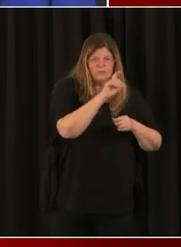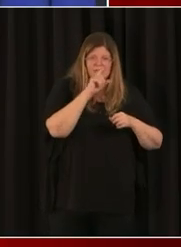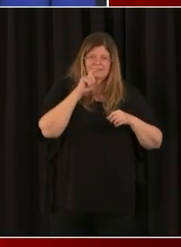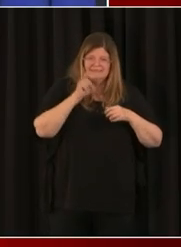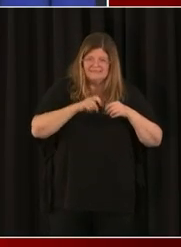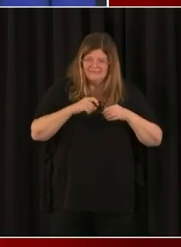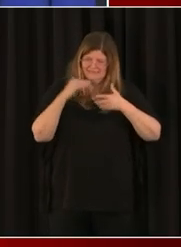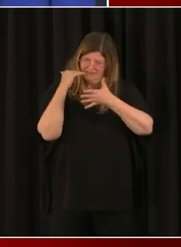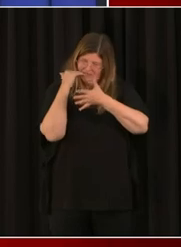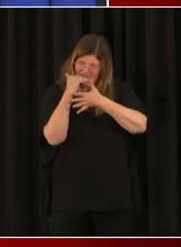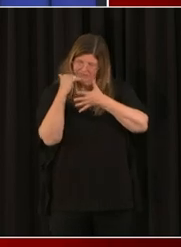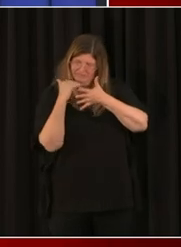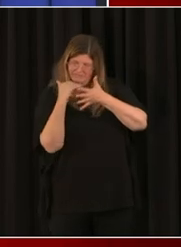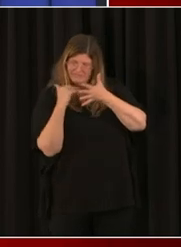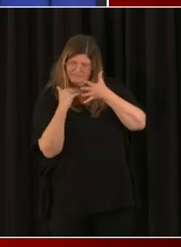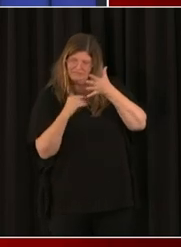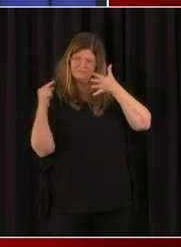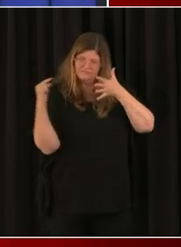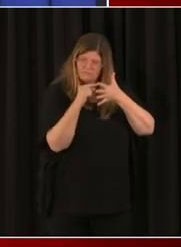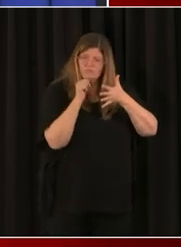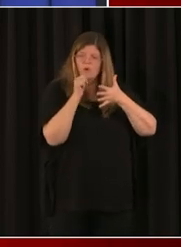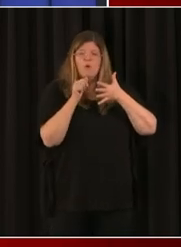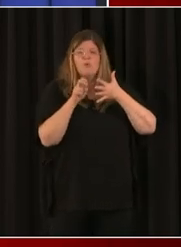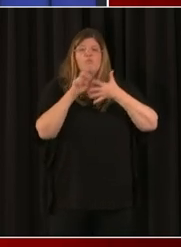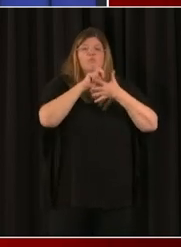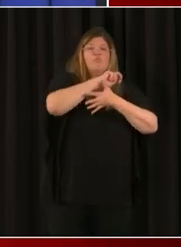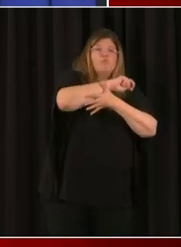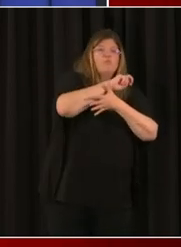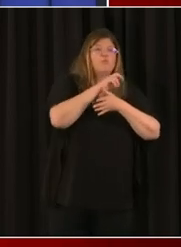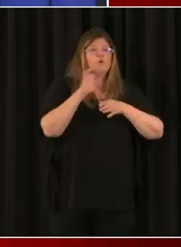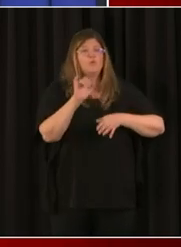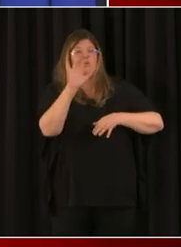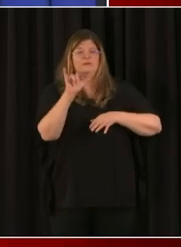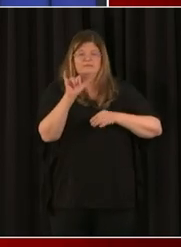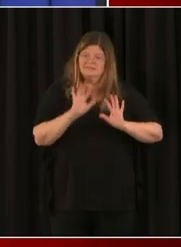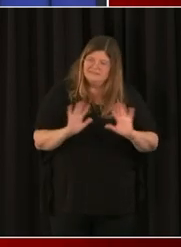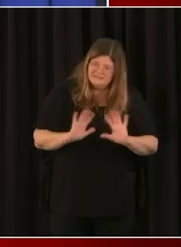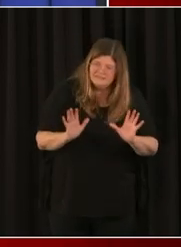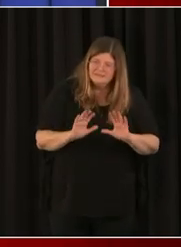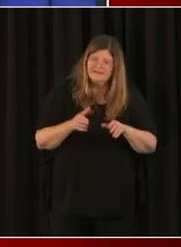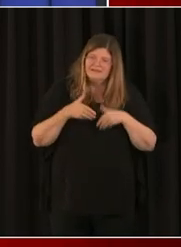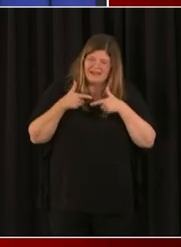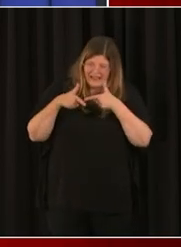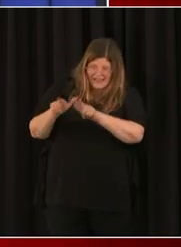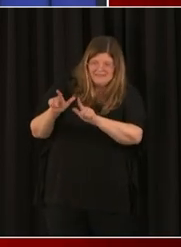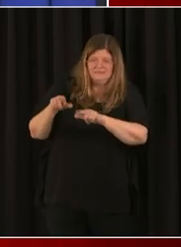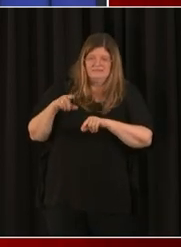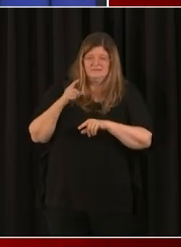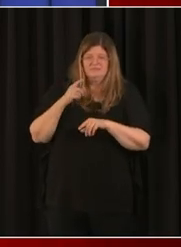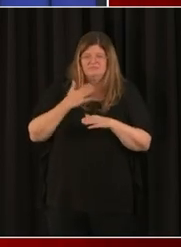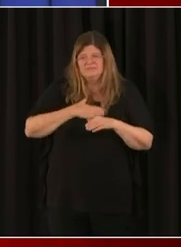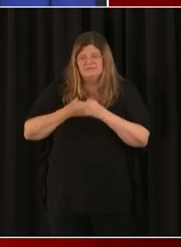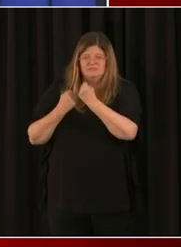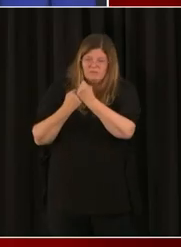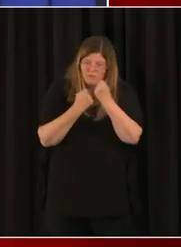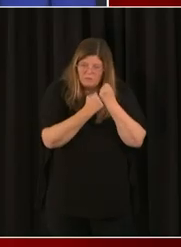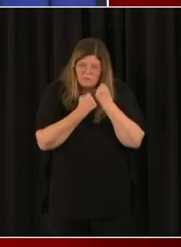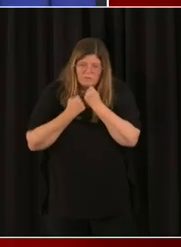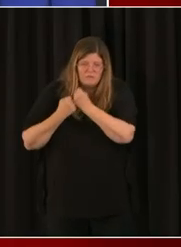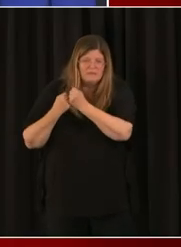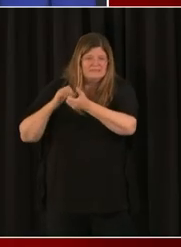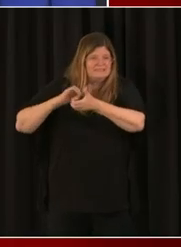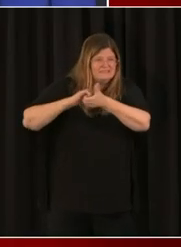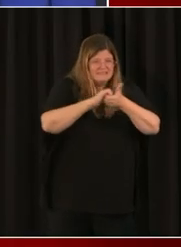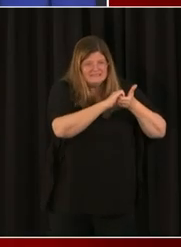we have asked for our DC residents to do what they always do, to be in this with us together, to be